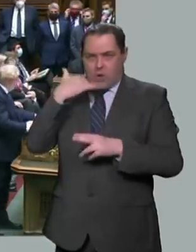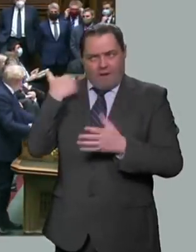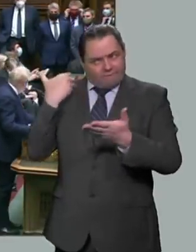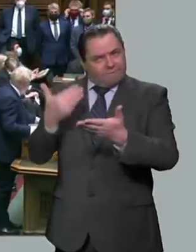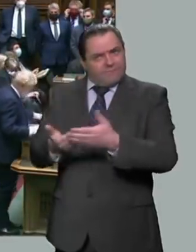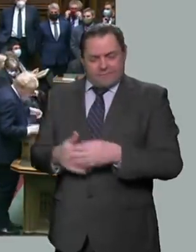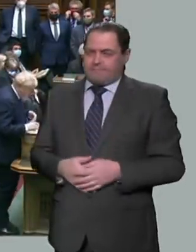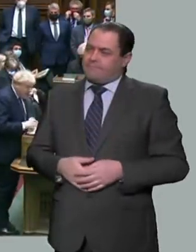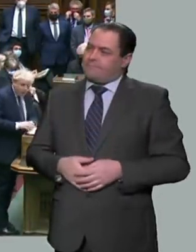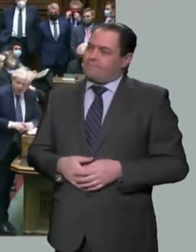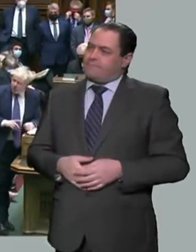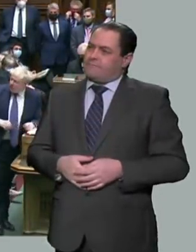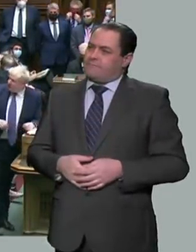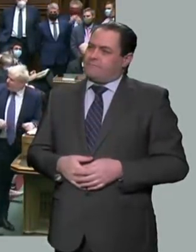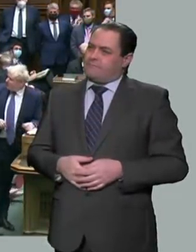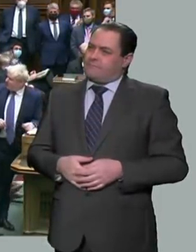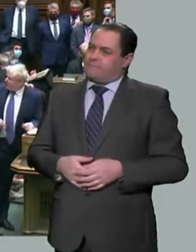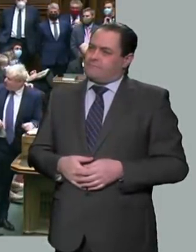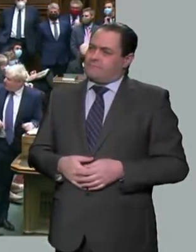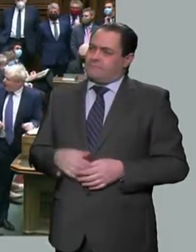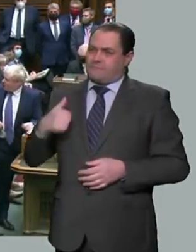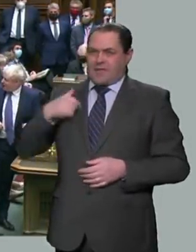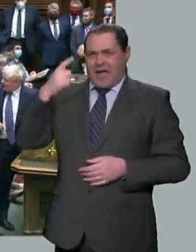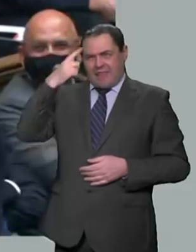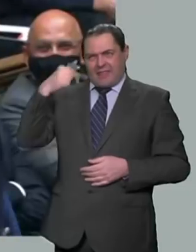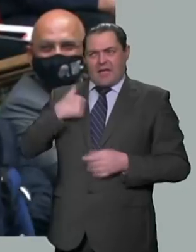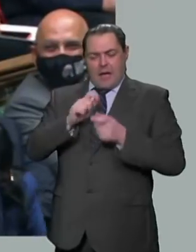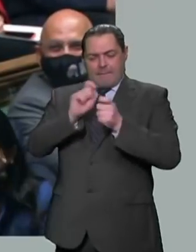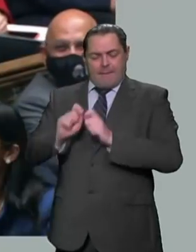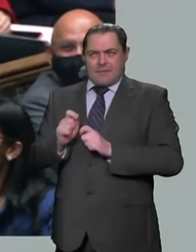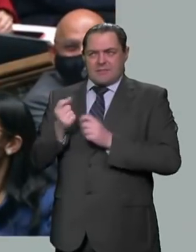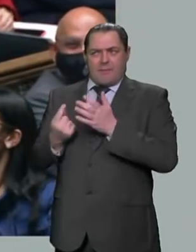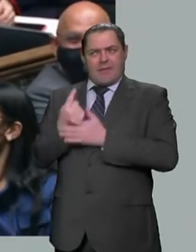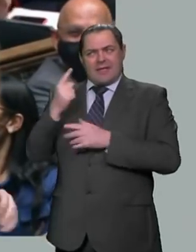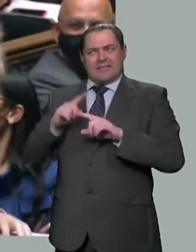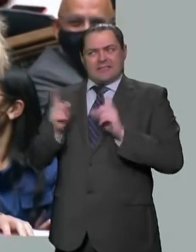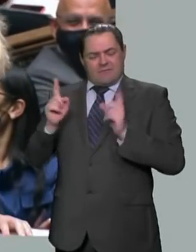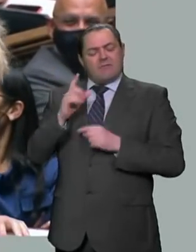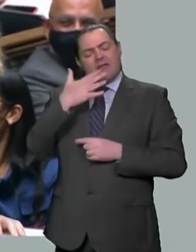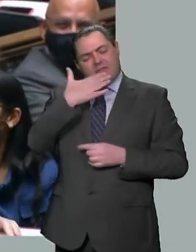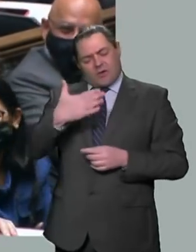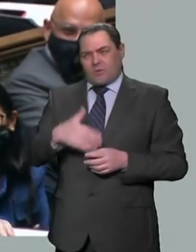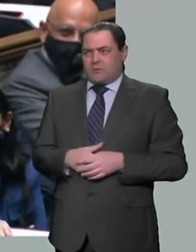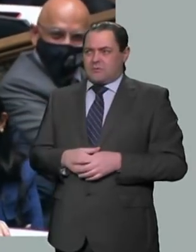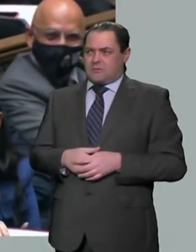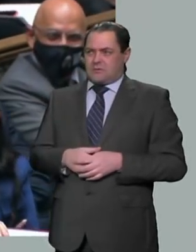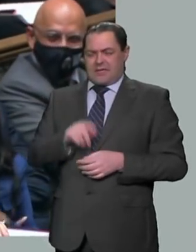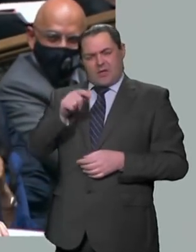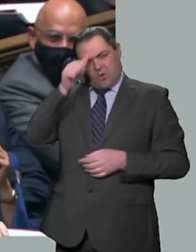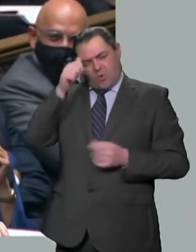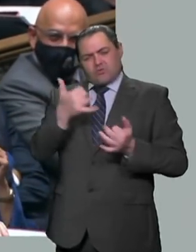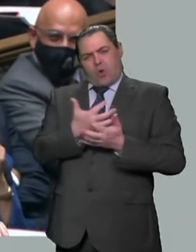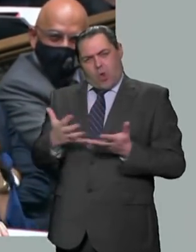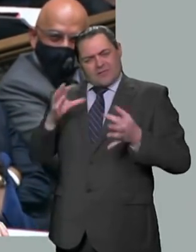Mr. Speaker, I think my right honourable friend's amendment may have re-emerged in another place, and I thank him for. He knows a great deal about